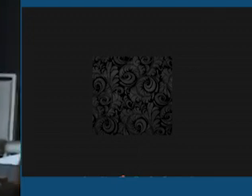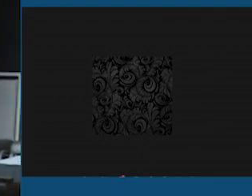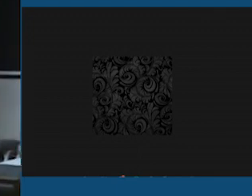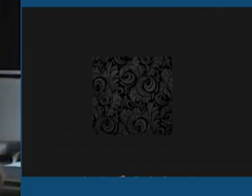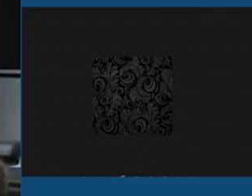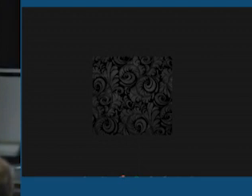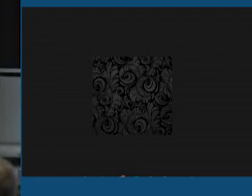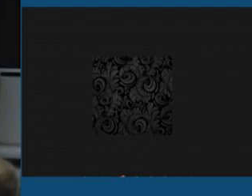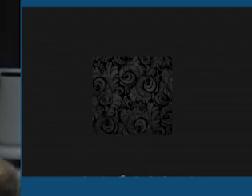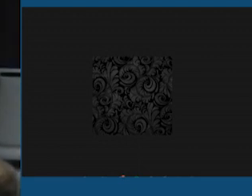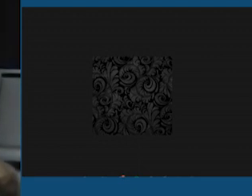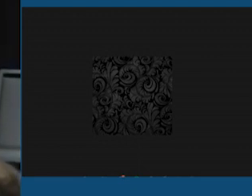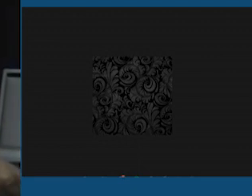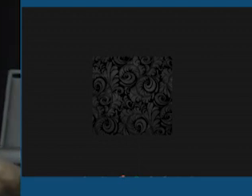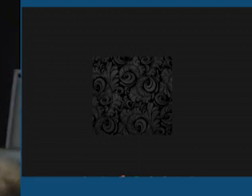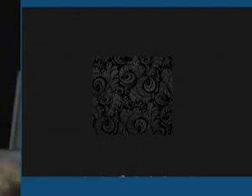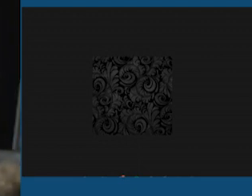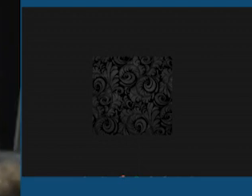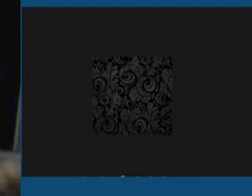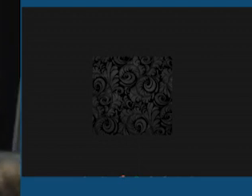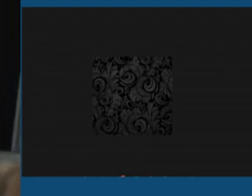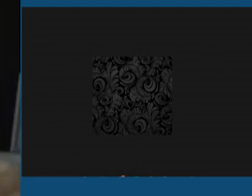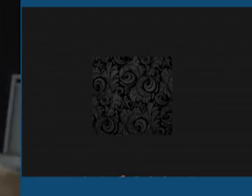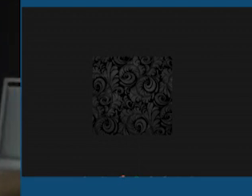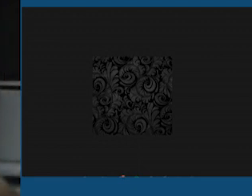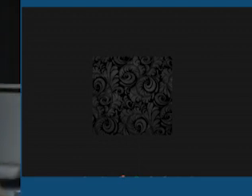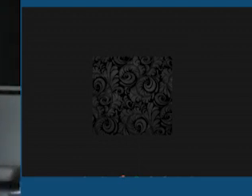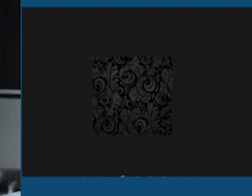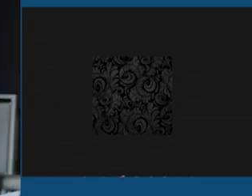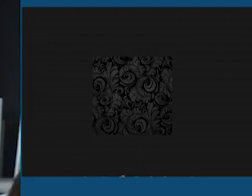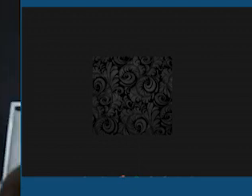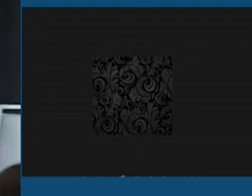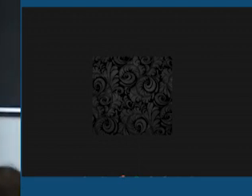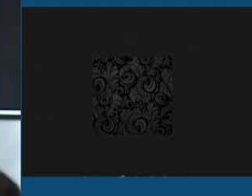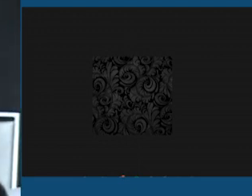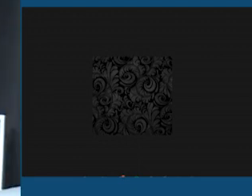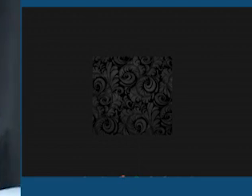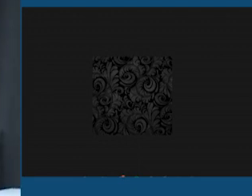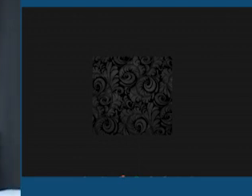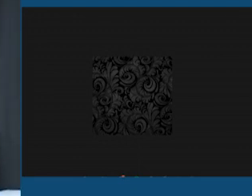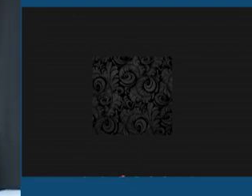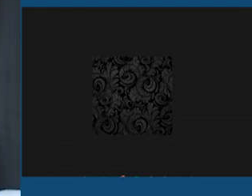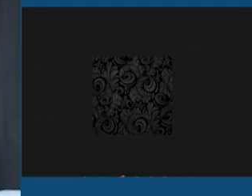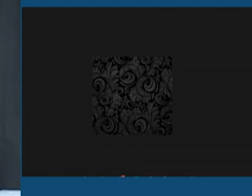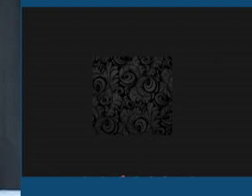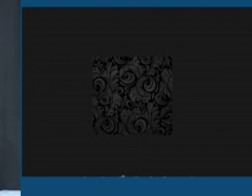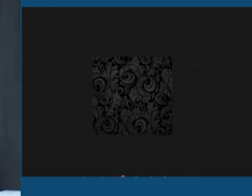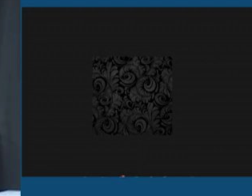so maybe like, I don't know, sit up, take a nice long inhale and an exhale.